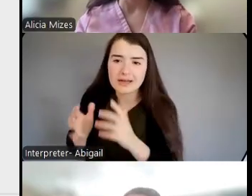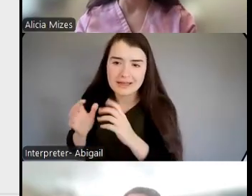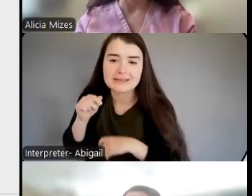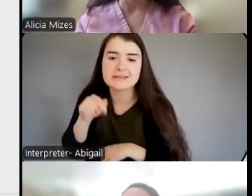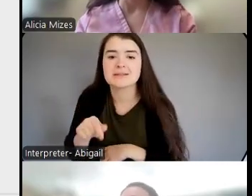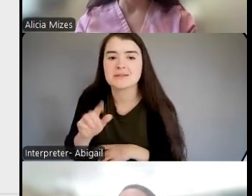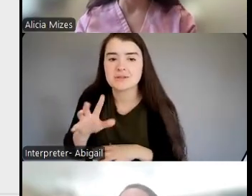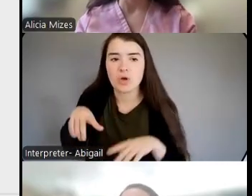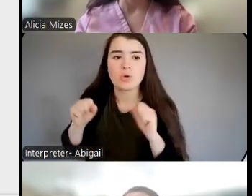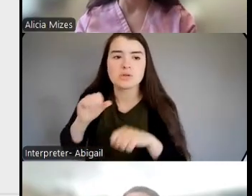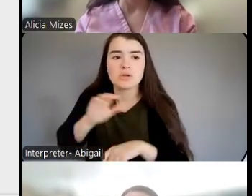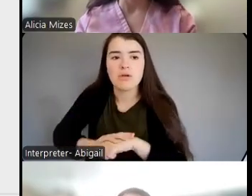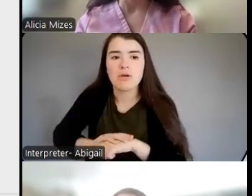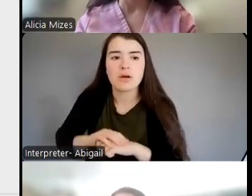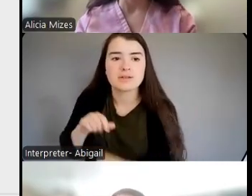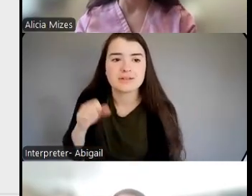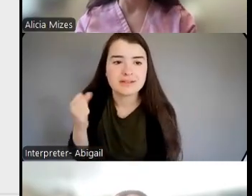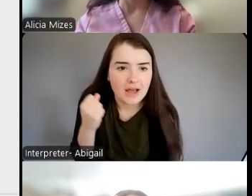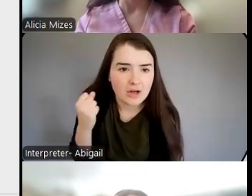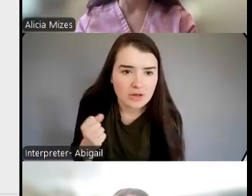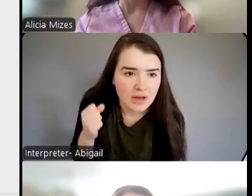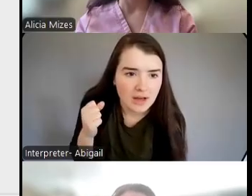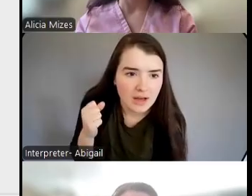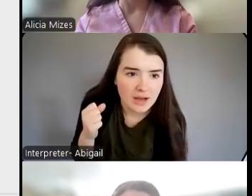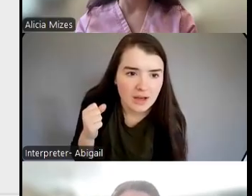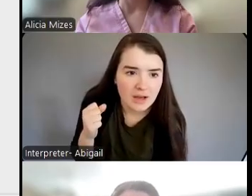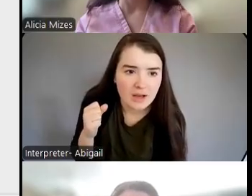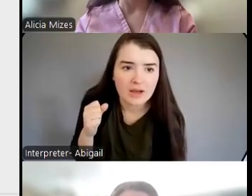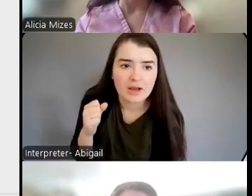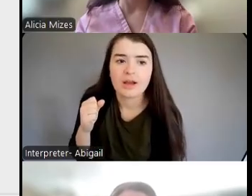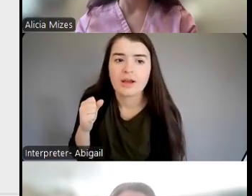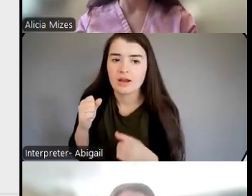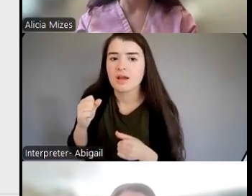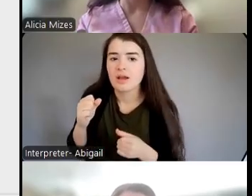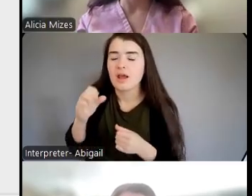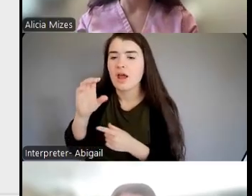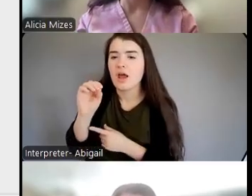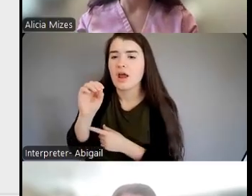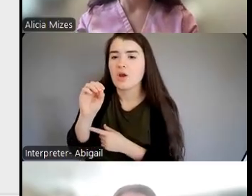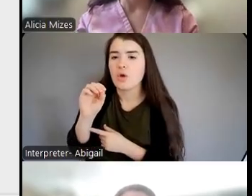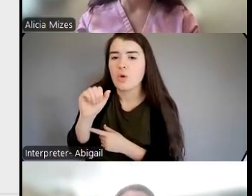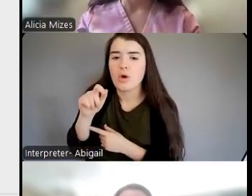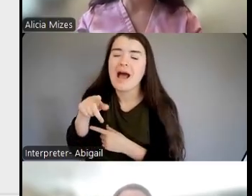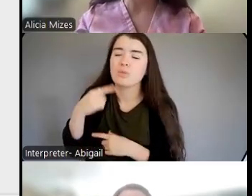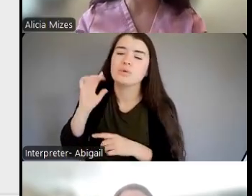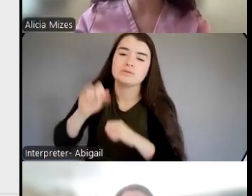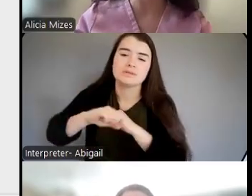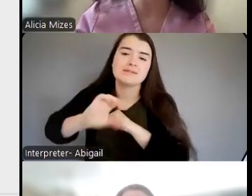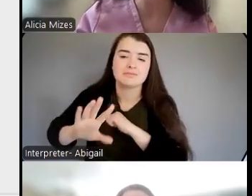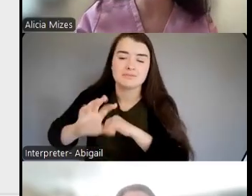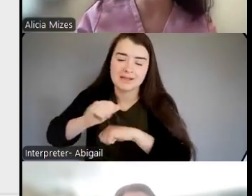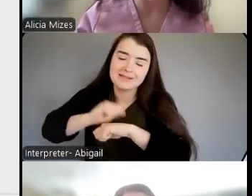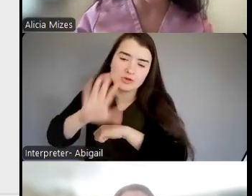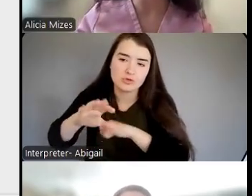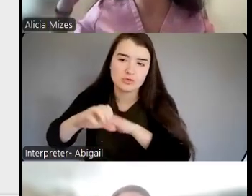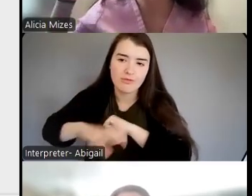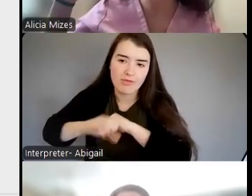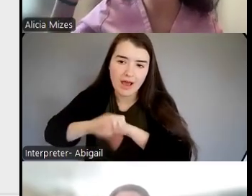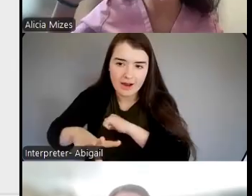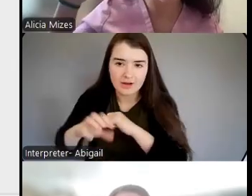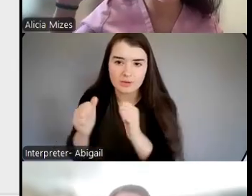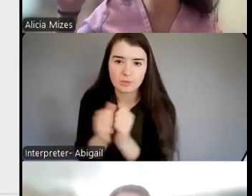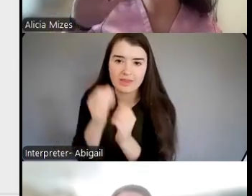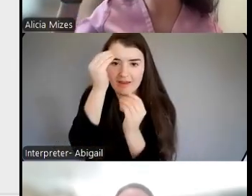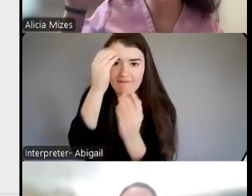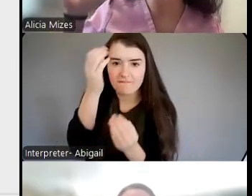9 a.m. to 1 p.m. at Oak Orchard's Brockport campus. So I will send out a flyer for that as well. And if And our, I sorry, go will ahead. actually